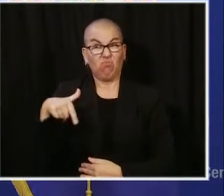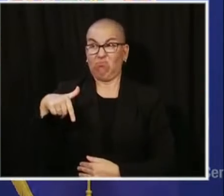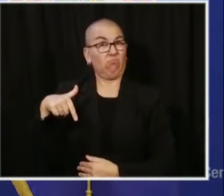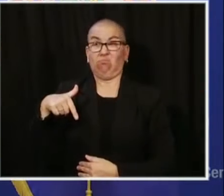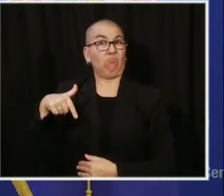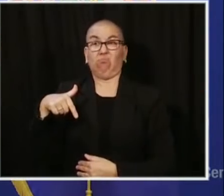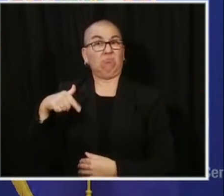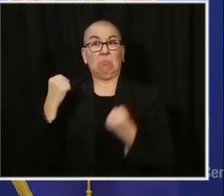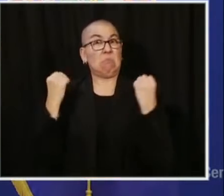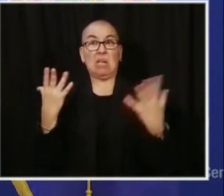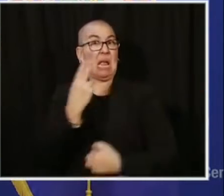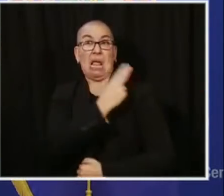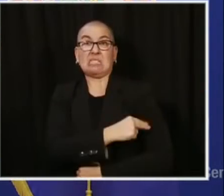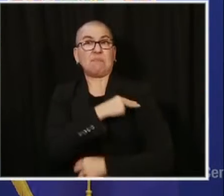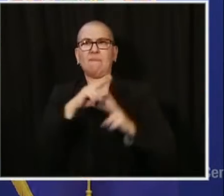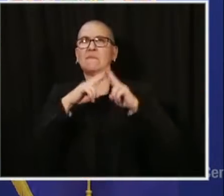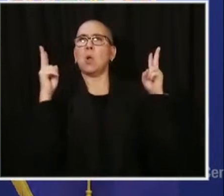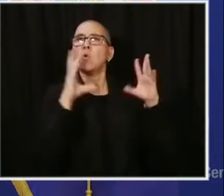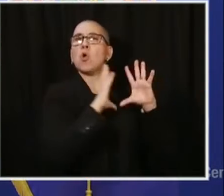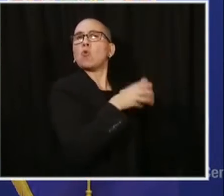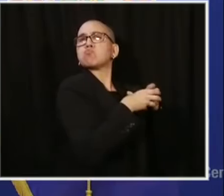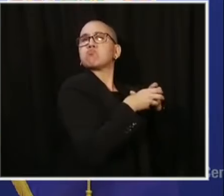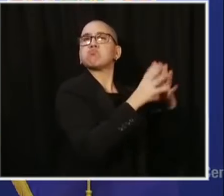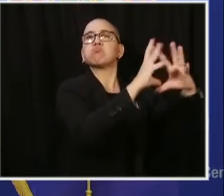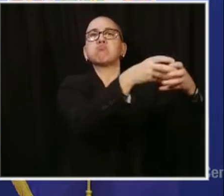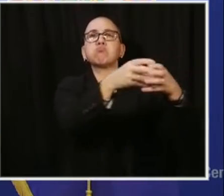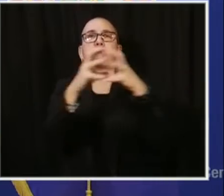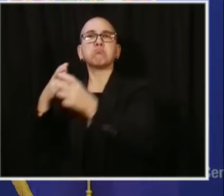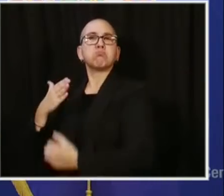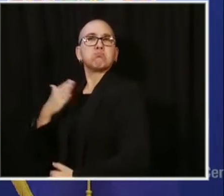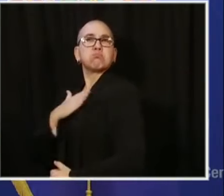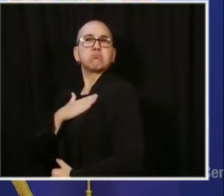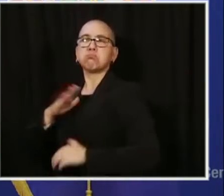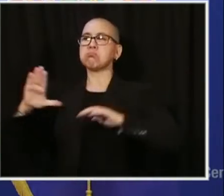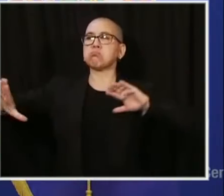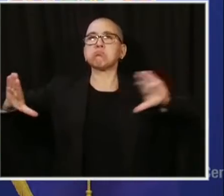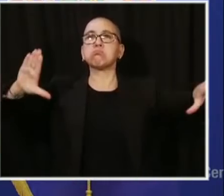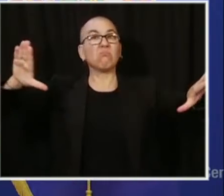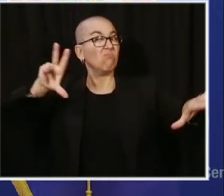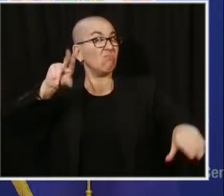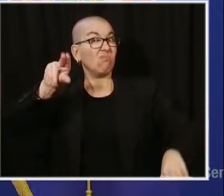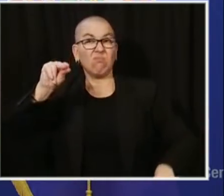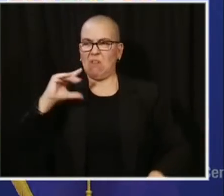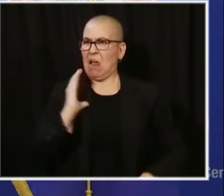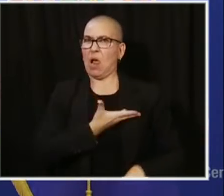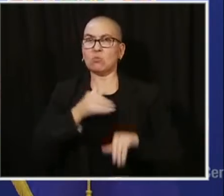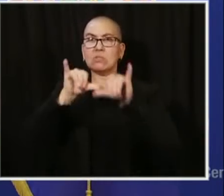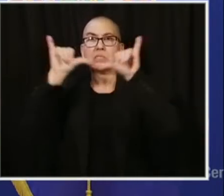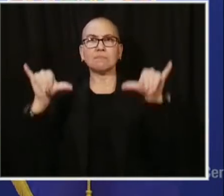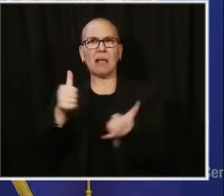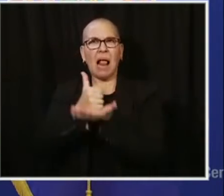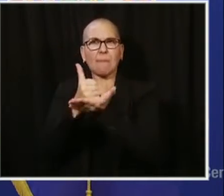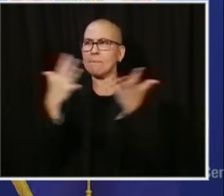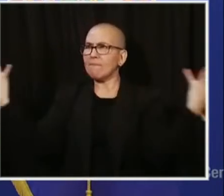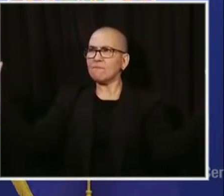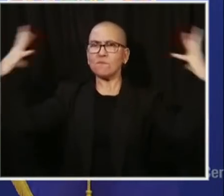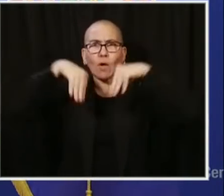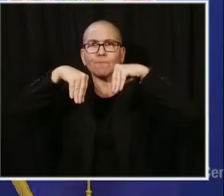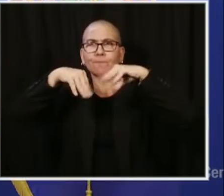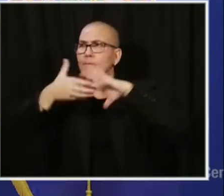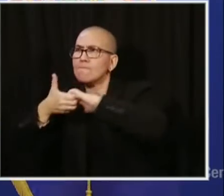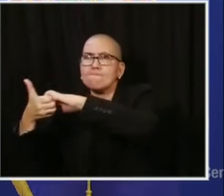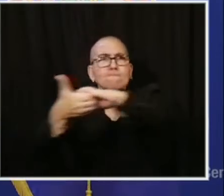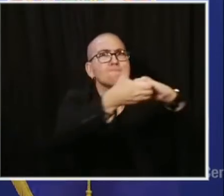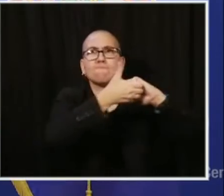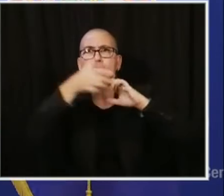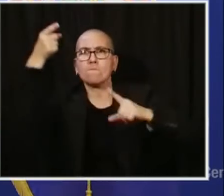Some are just trying to build it. These folks and our systems had that in ahead of time. And with that being said, I'm going to turn it over here to Commissioner